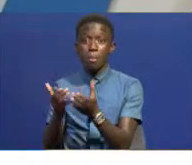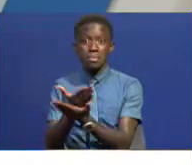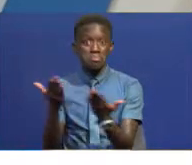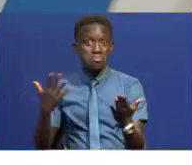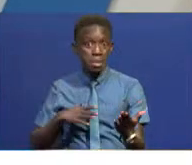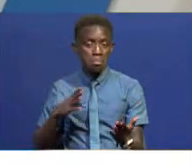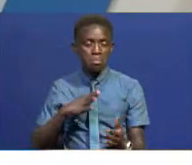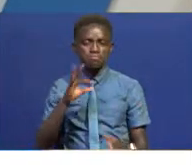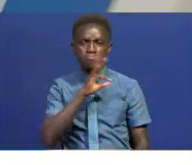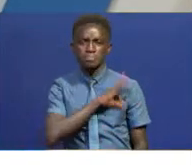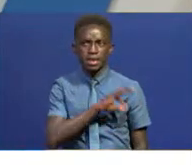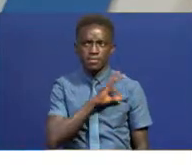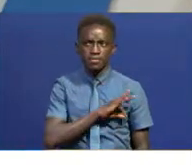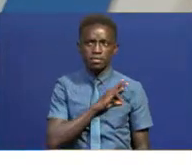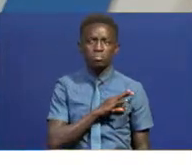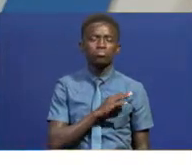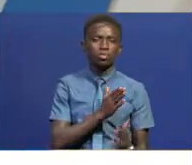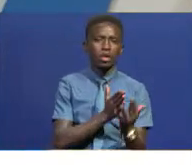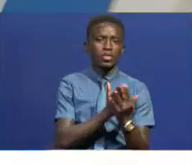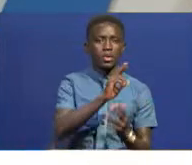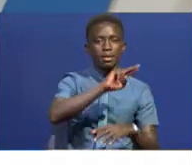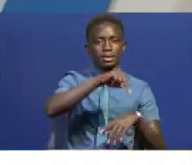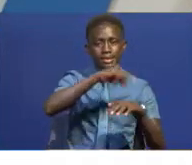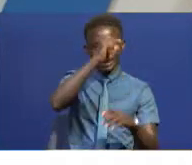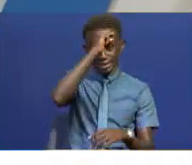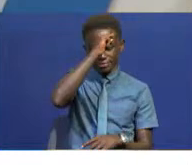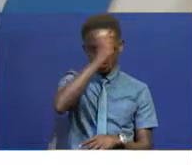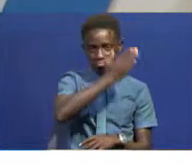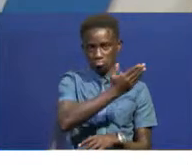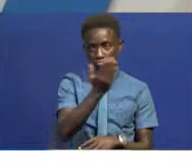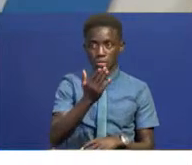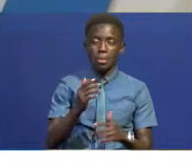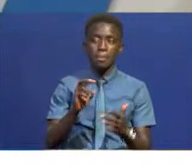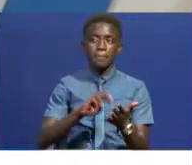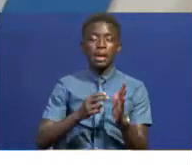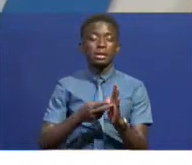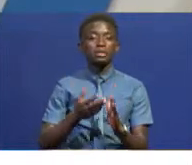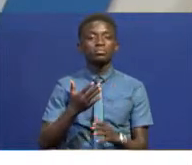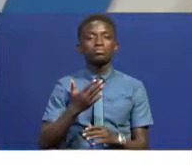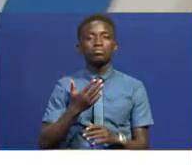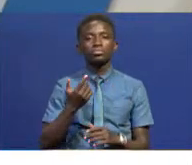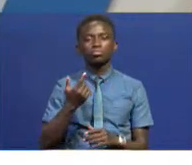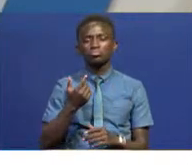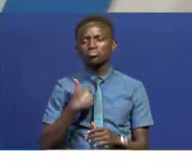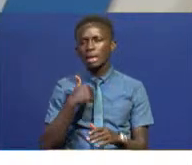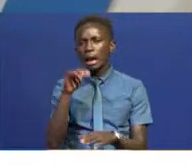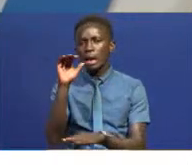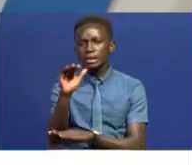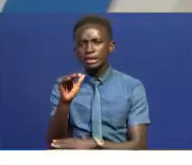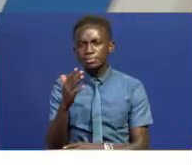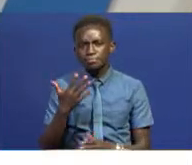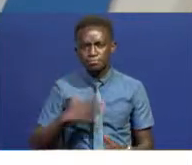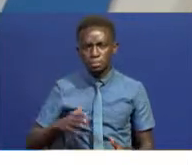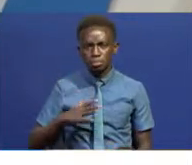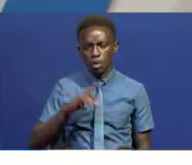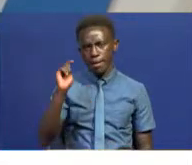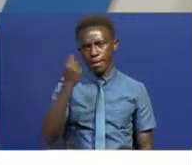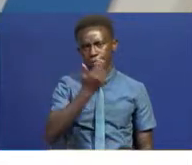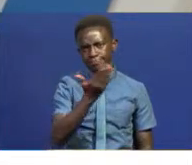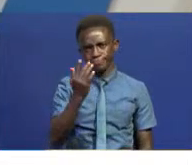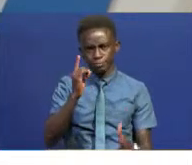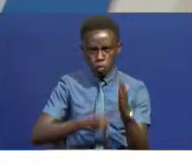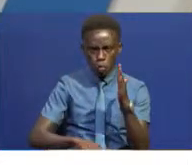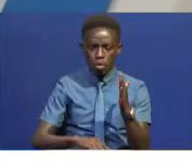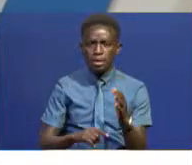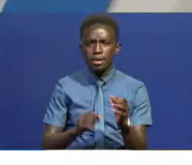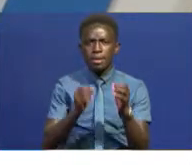is collected by the national government. So what I may ask to our Kenyan people, if you find